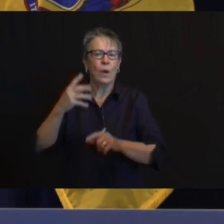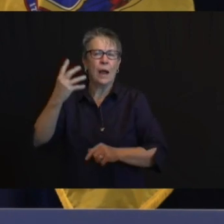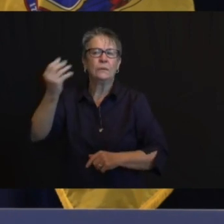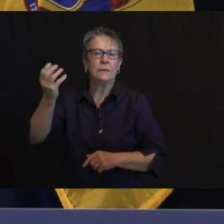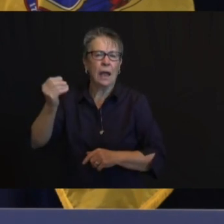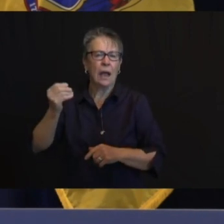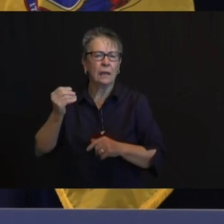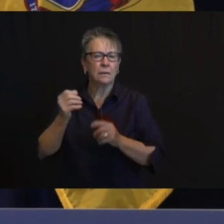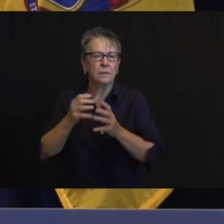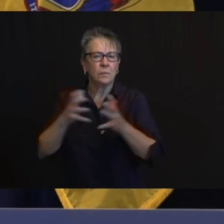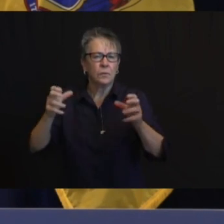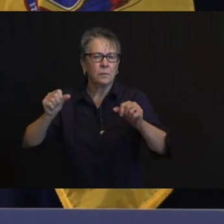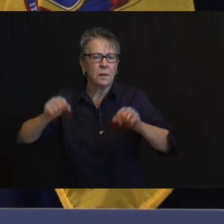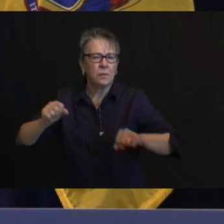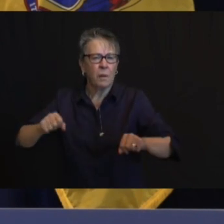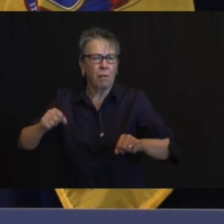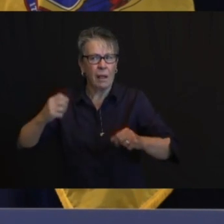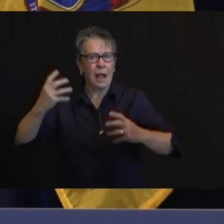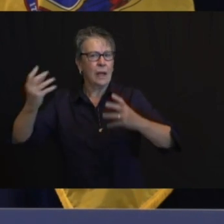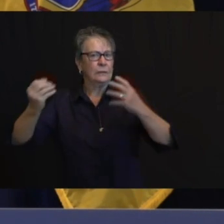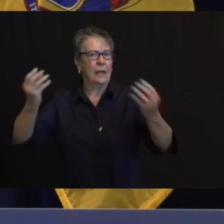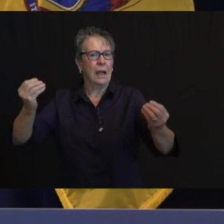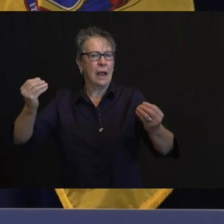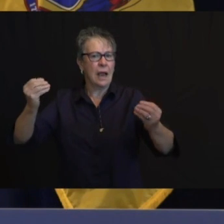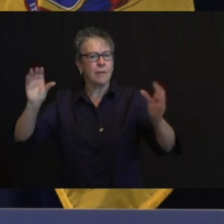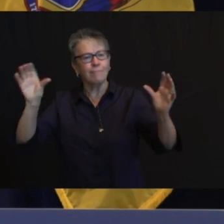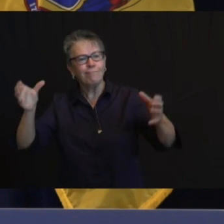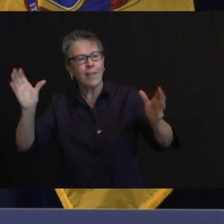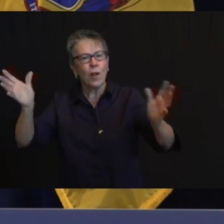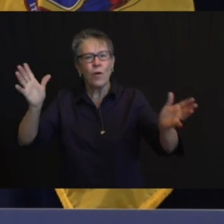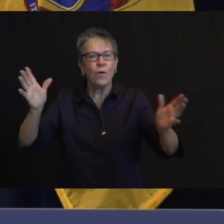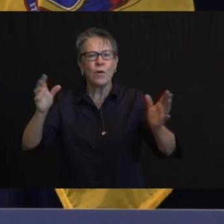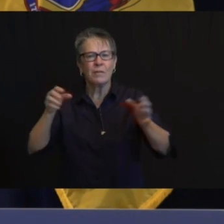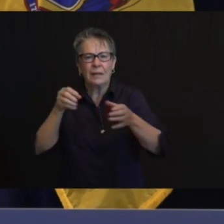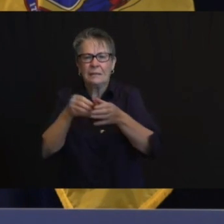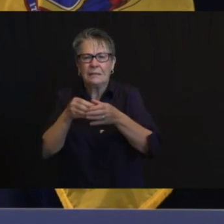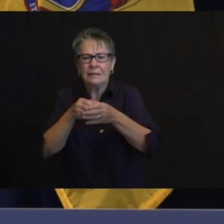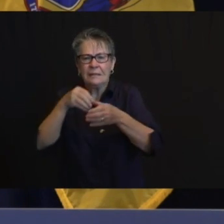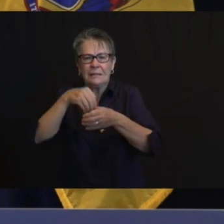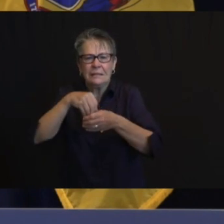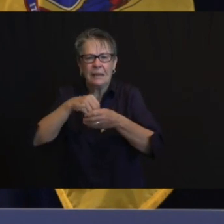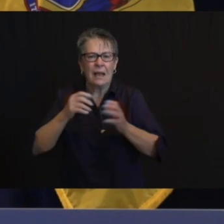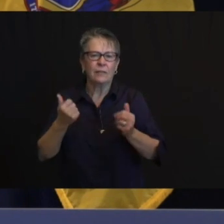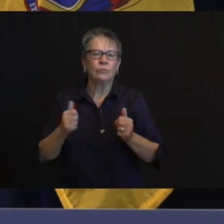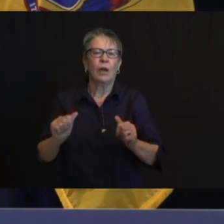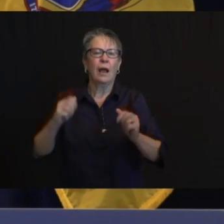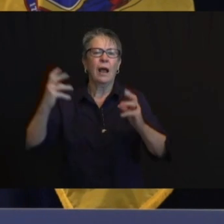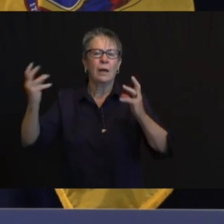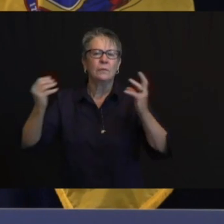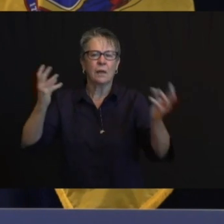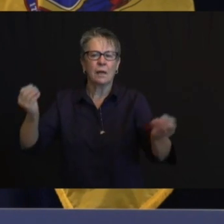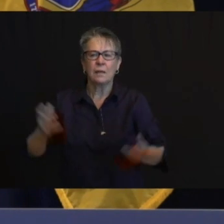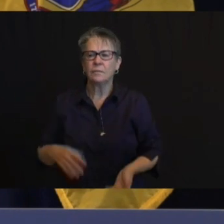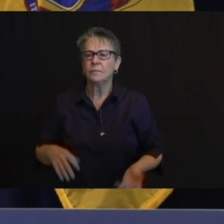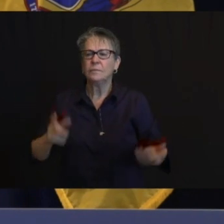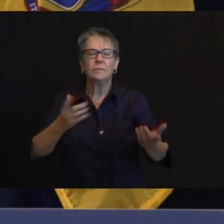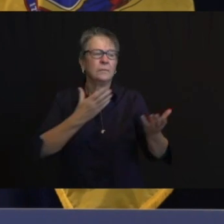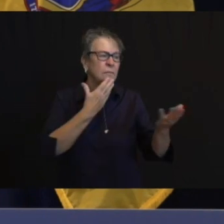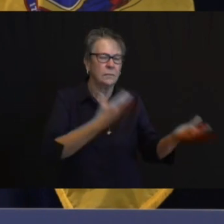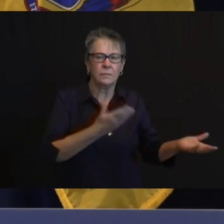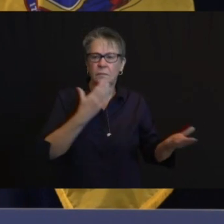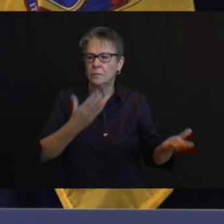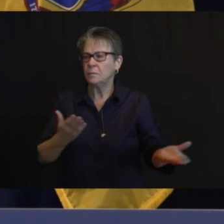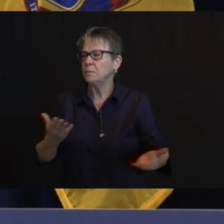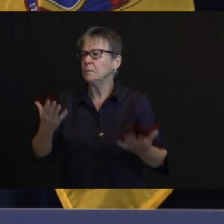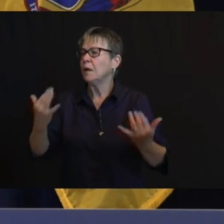And that is another watchword, I think, from all of us. So thank you for that, Judy and Ed. Thank you. I think we'll start over here. So as I